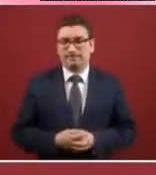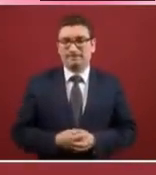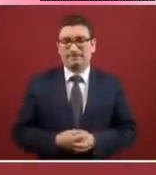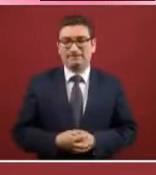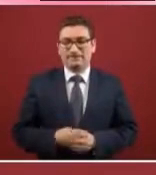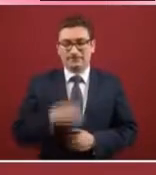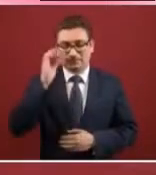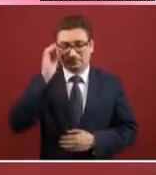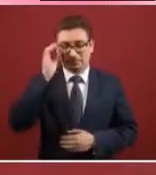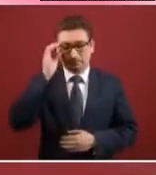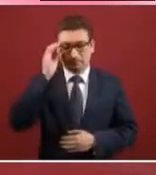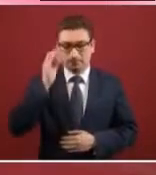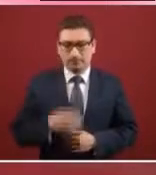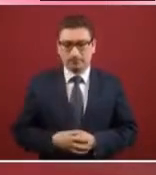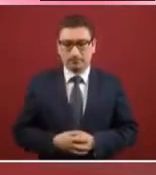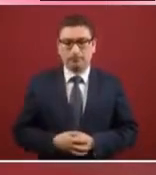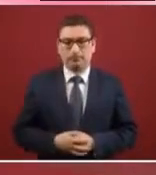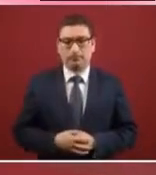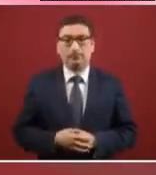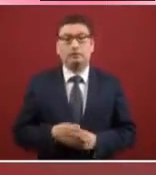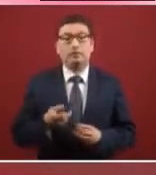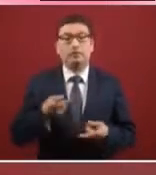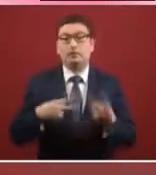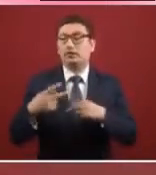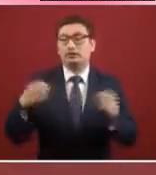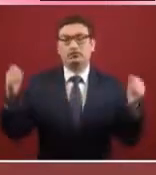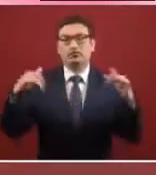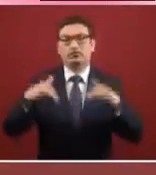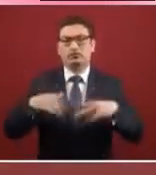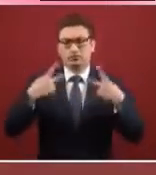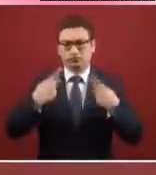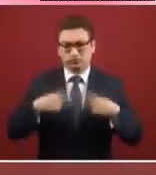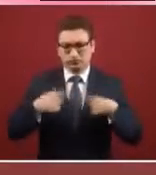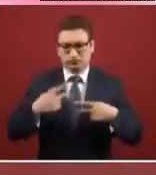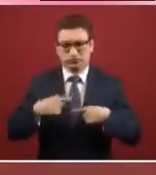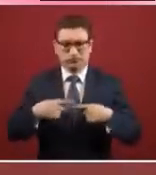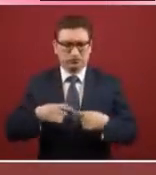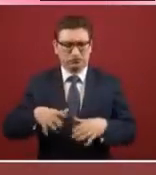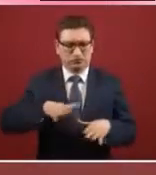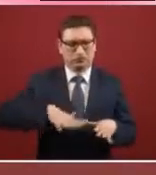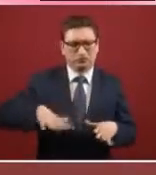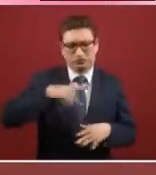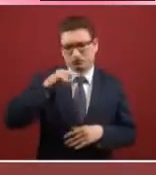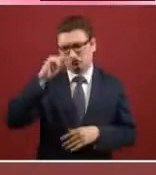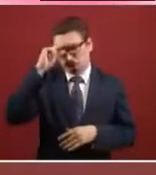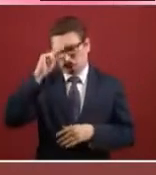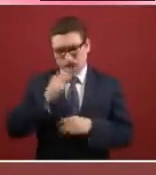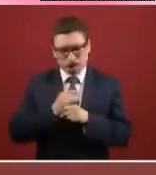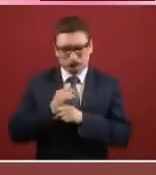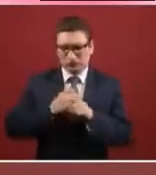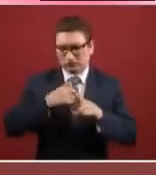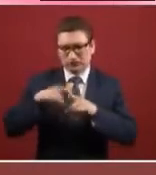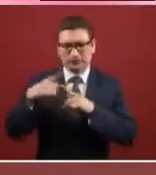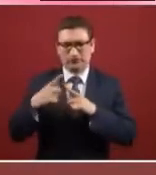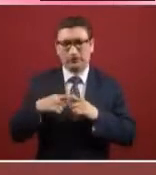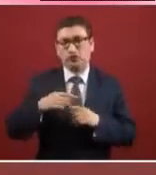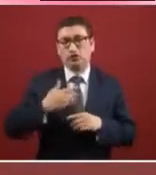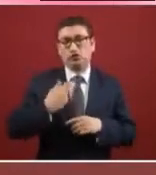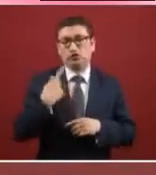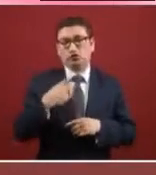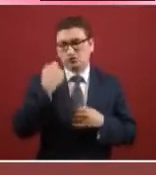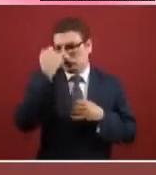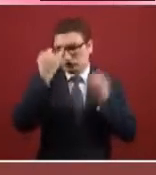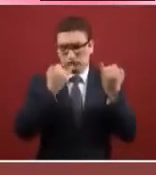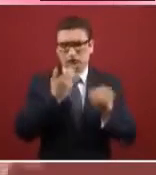Y este, se reunieron intelectuales, some intellectuals, conservatives joined together y